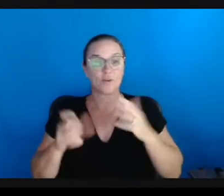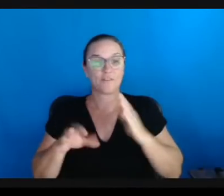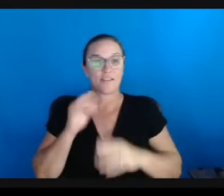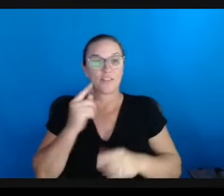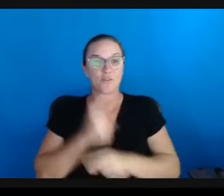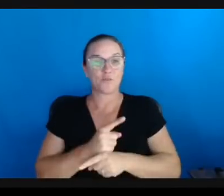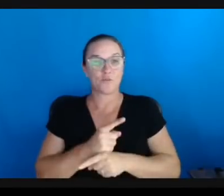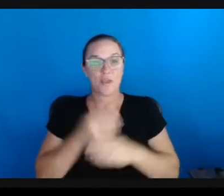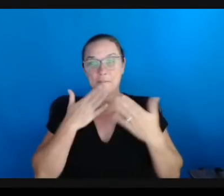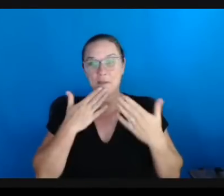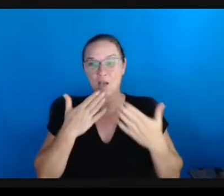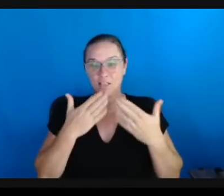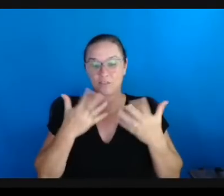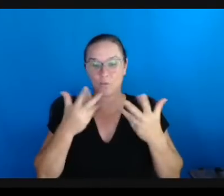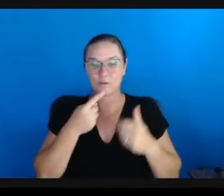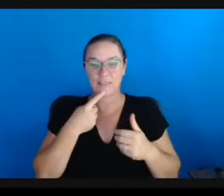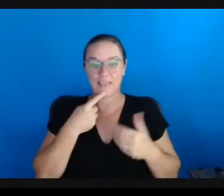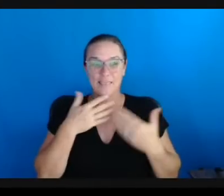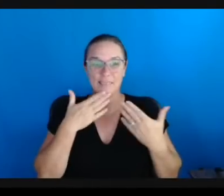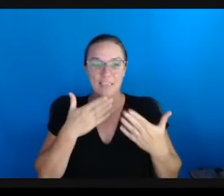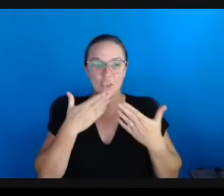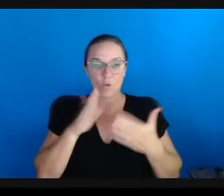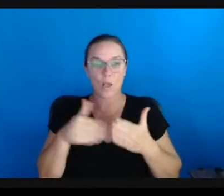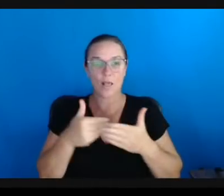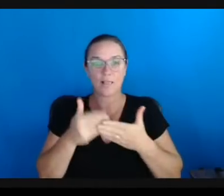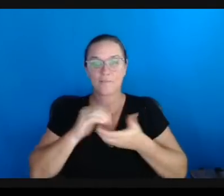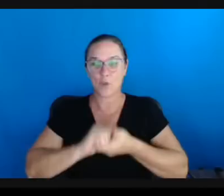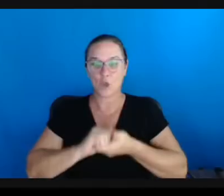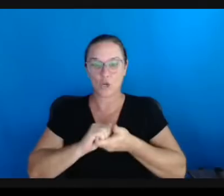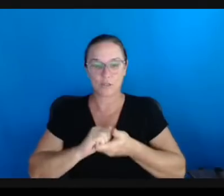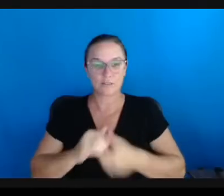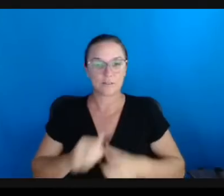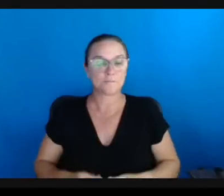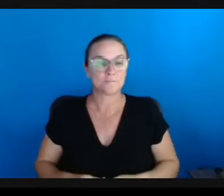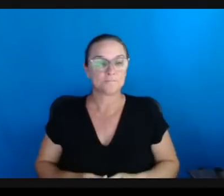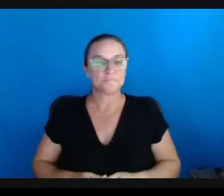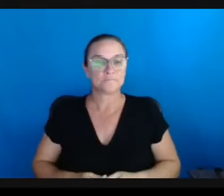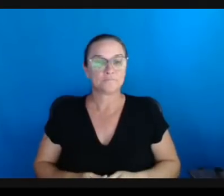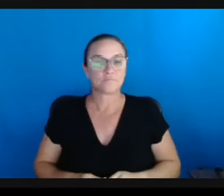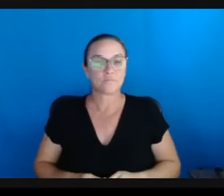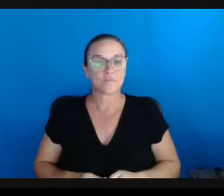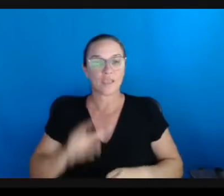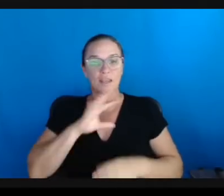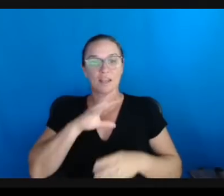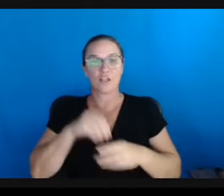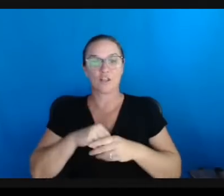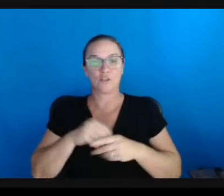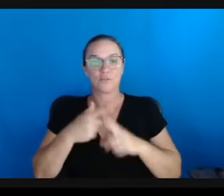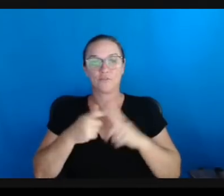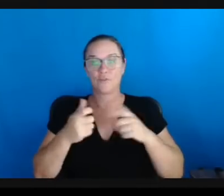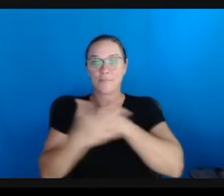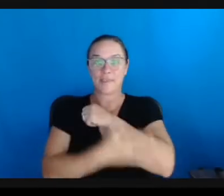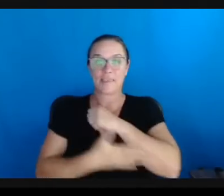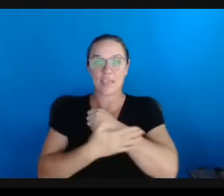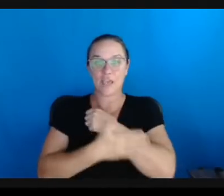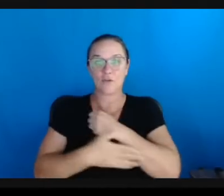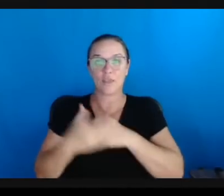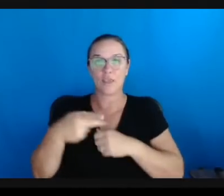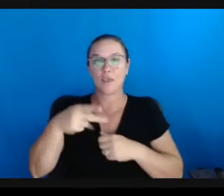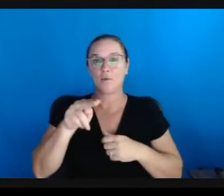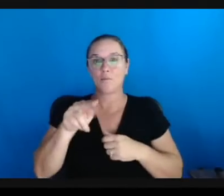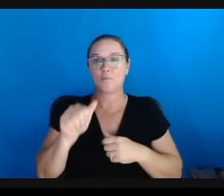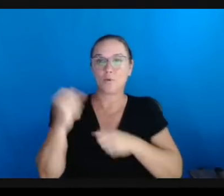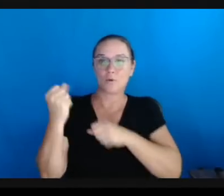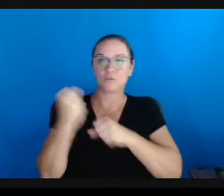going to say our thank yous to all of our partners here. So that includes from the county, the Puna Strong